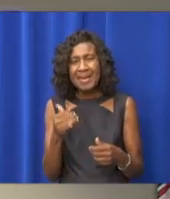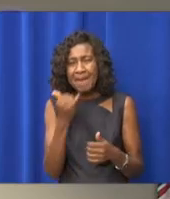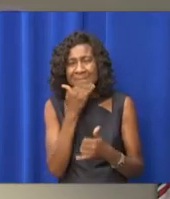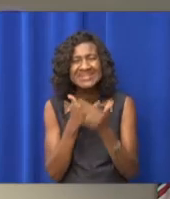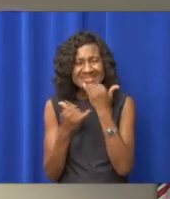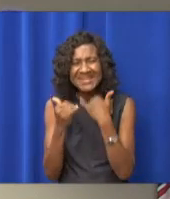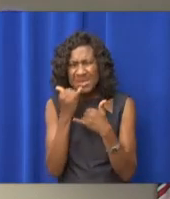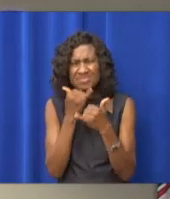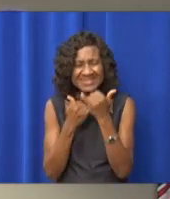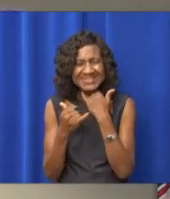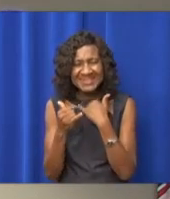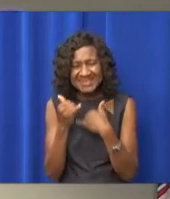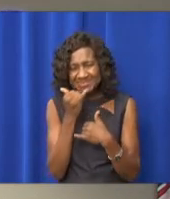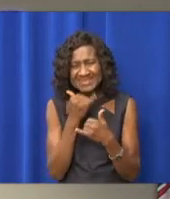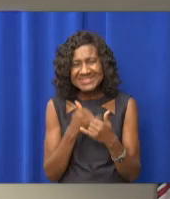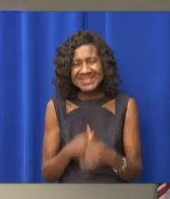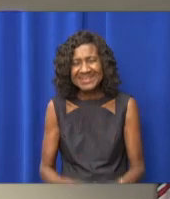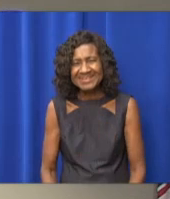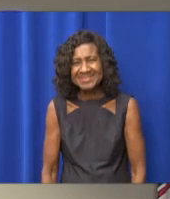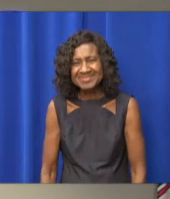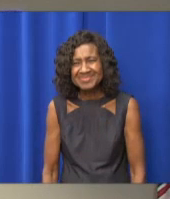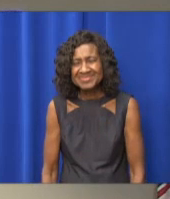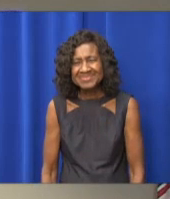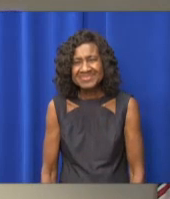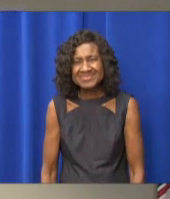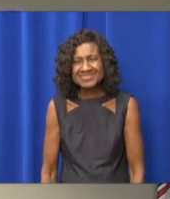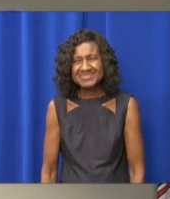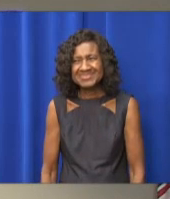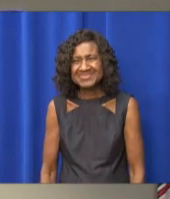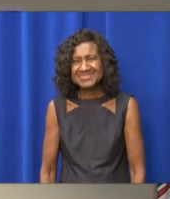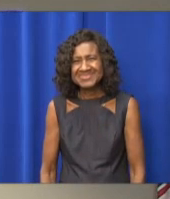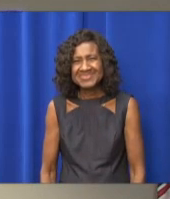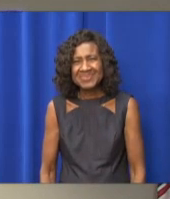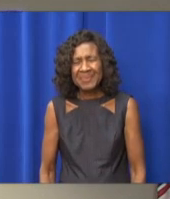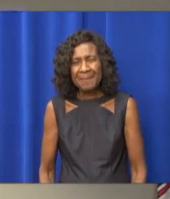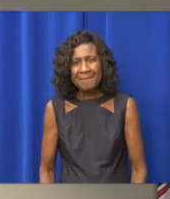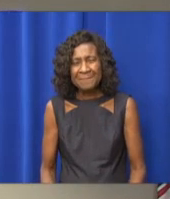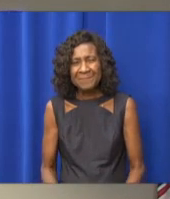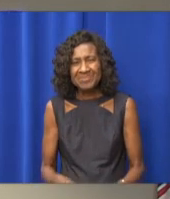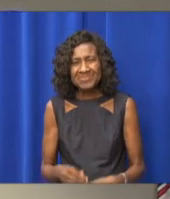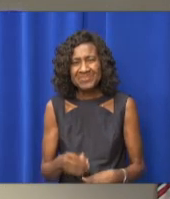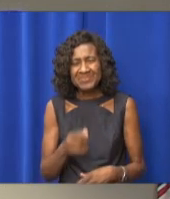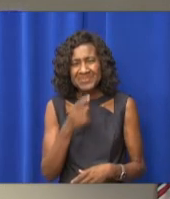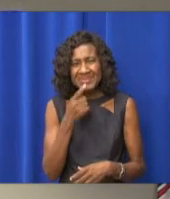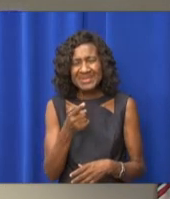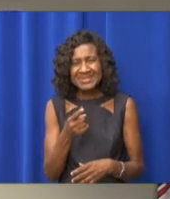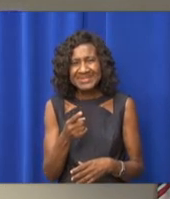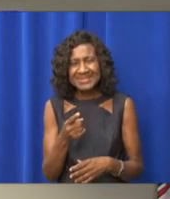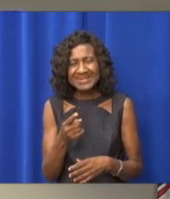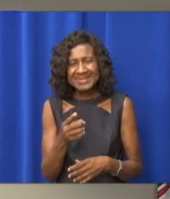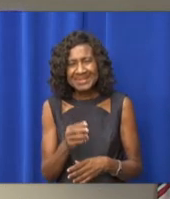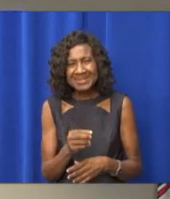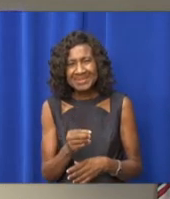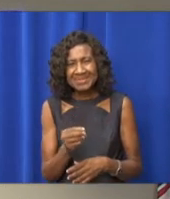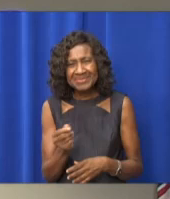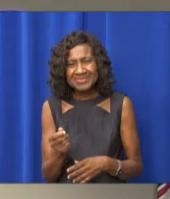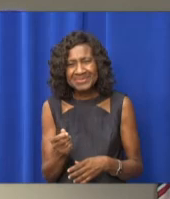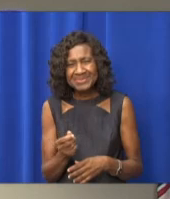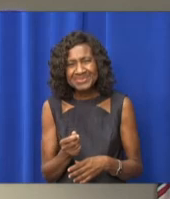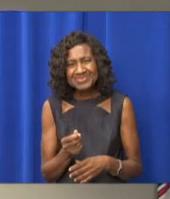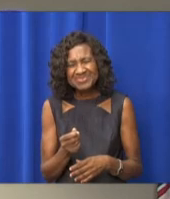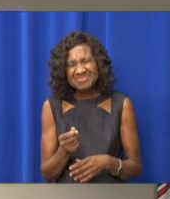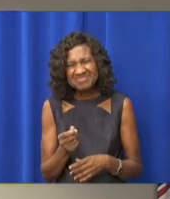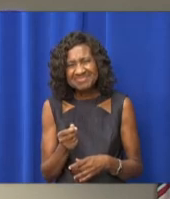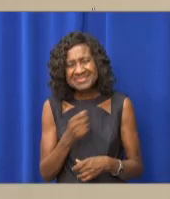head, is what I've been telling people. Like, he's a busy man. You got a lot on your brain. It is one of my few sources of regret that I don't have a